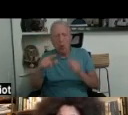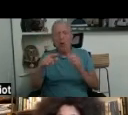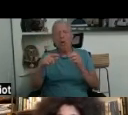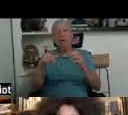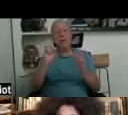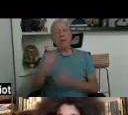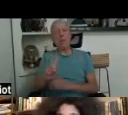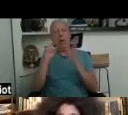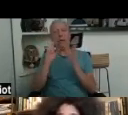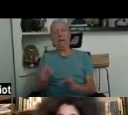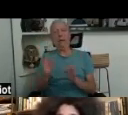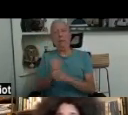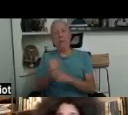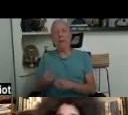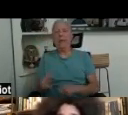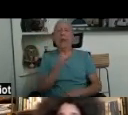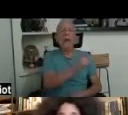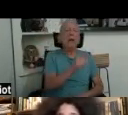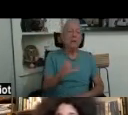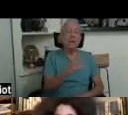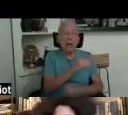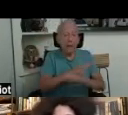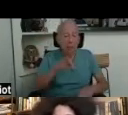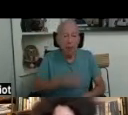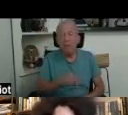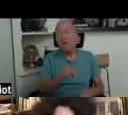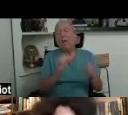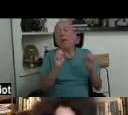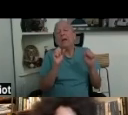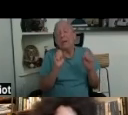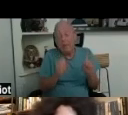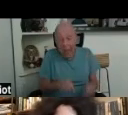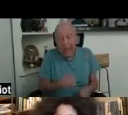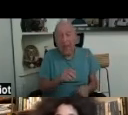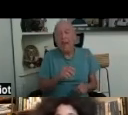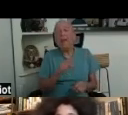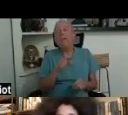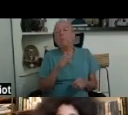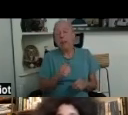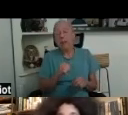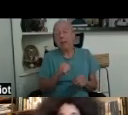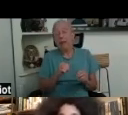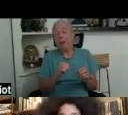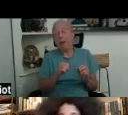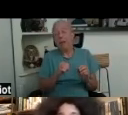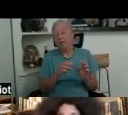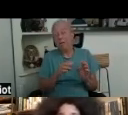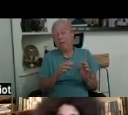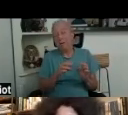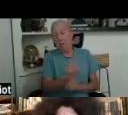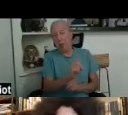and nonprofits can be cooperatives if democratic governance principles are integrated within